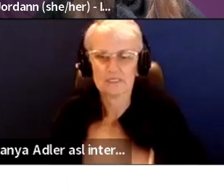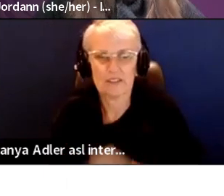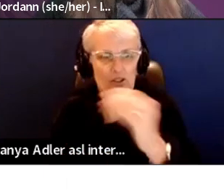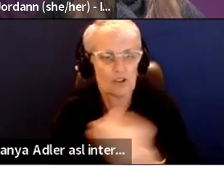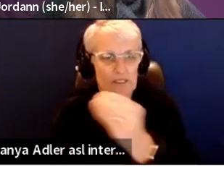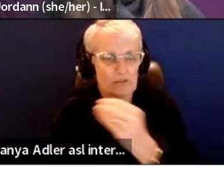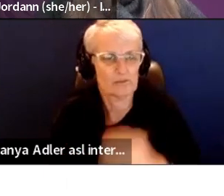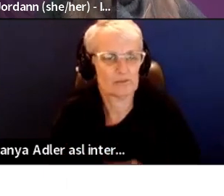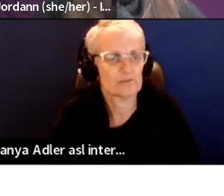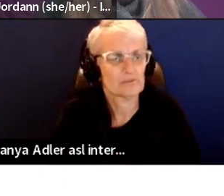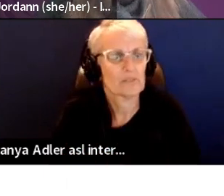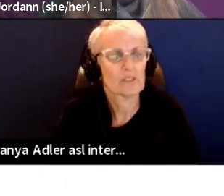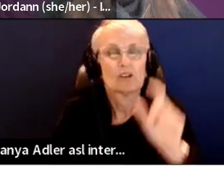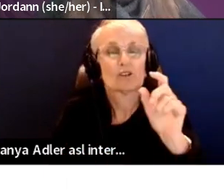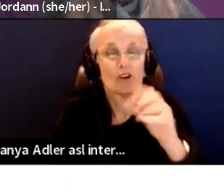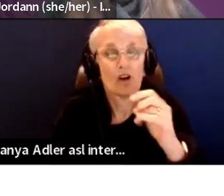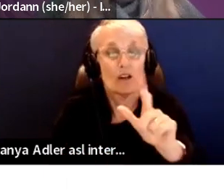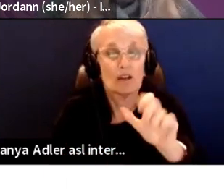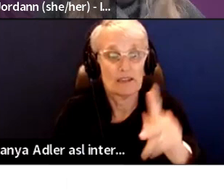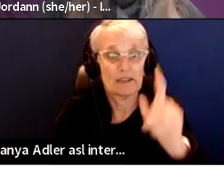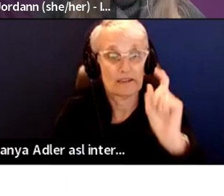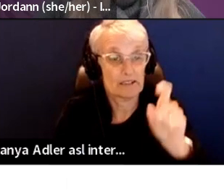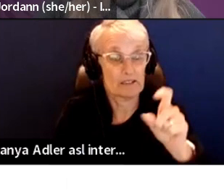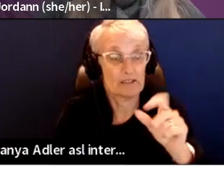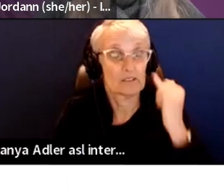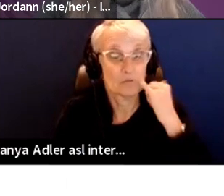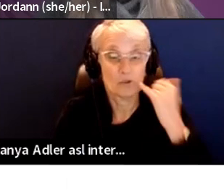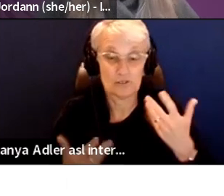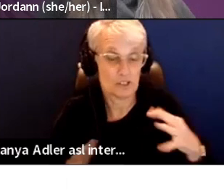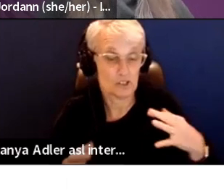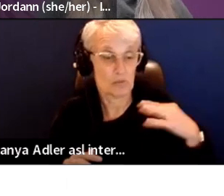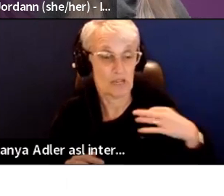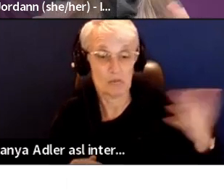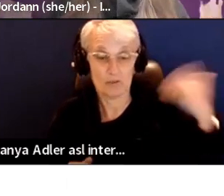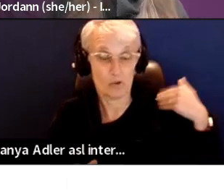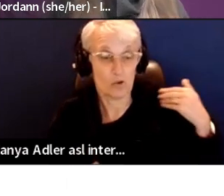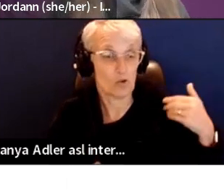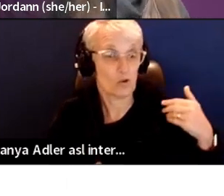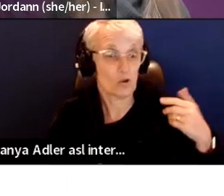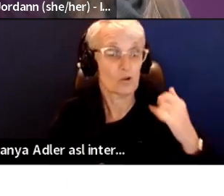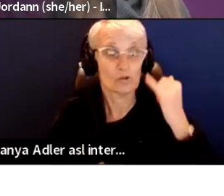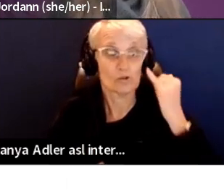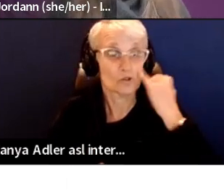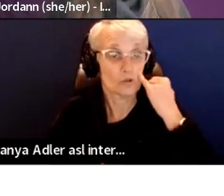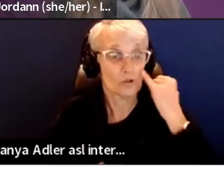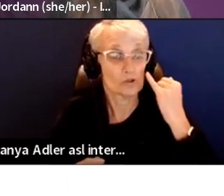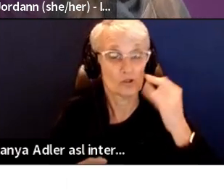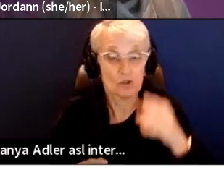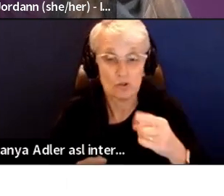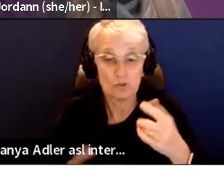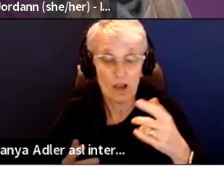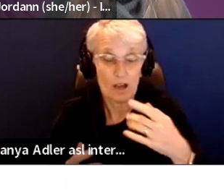process is click on that link. If you've already applied to i.d.e.a Fund, or if you have already applied